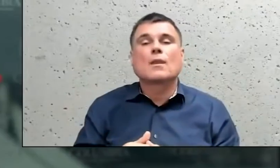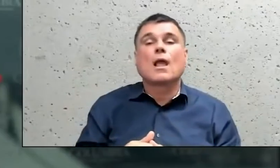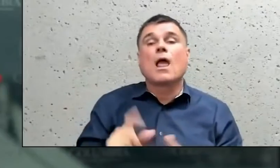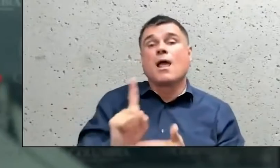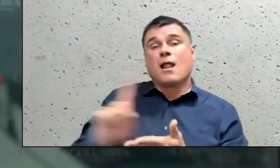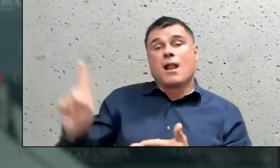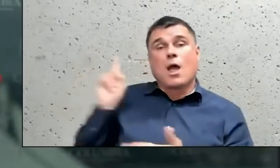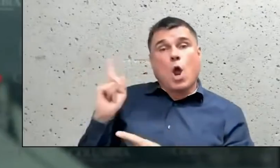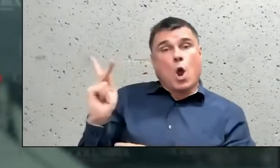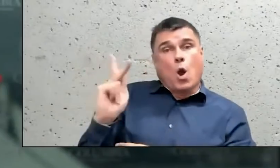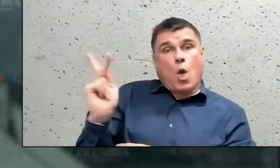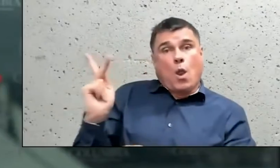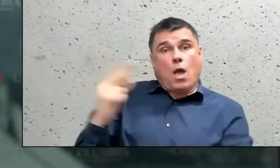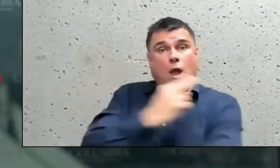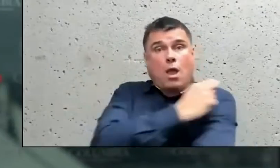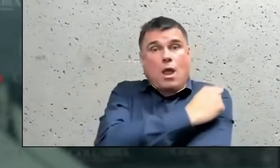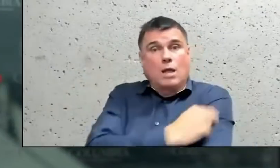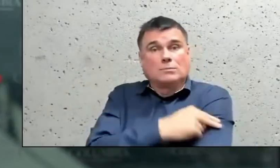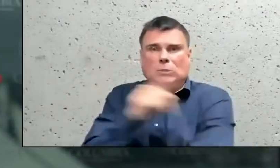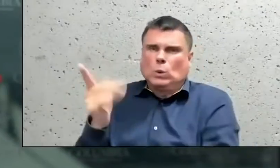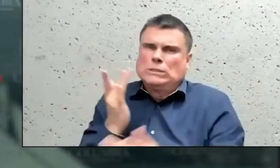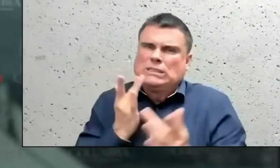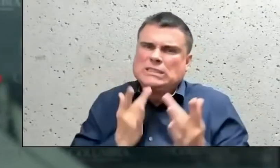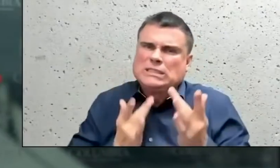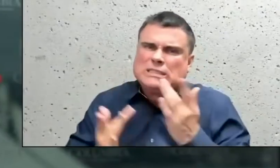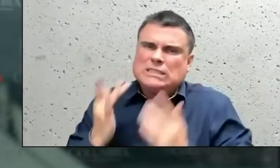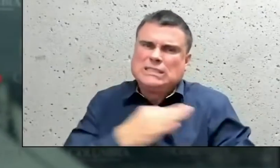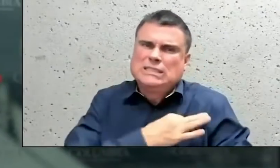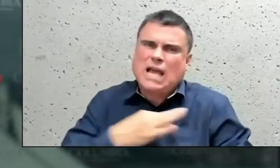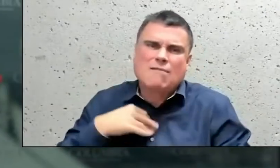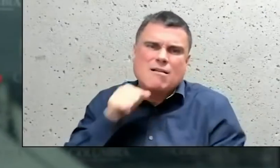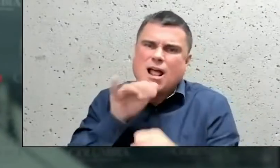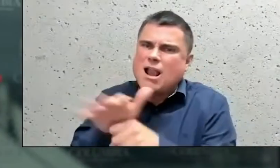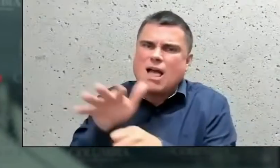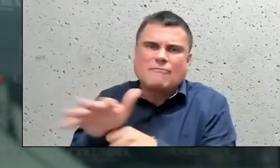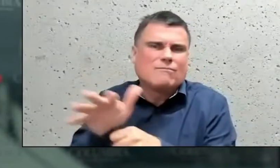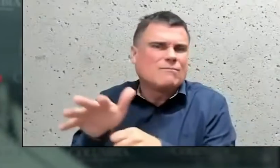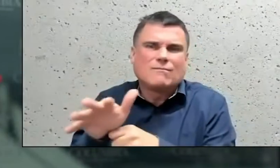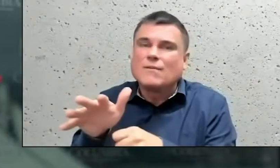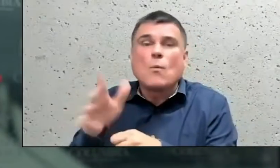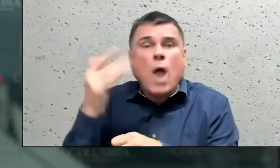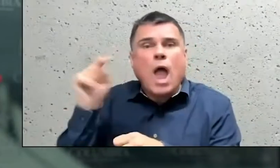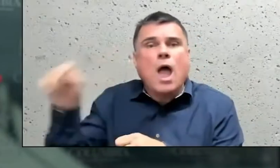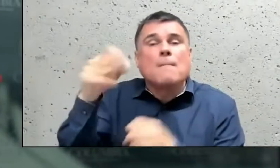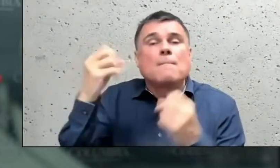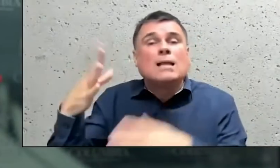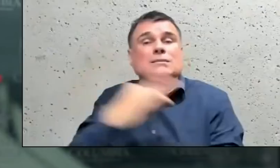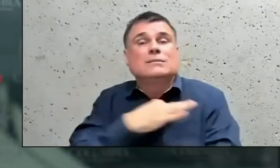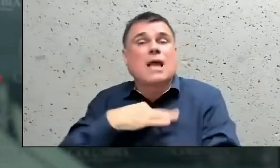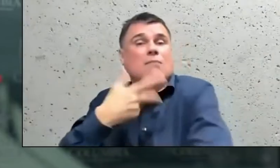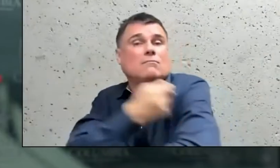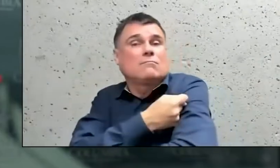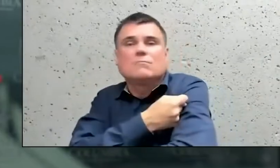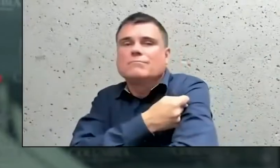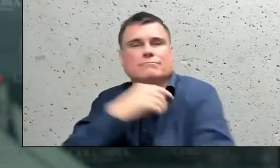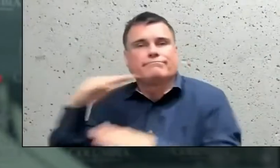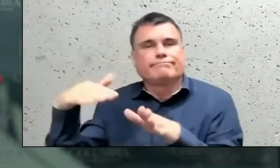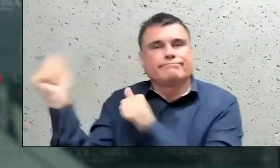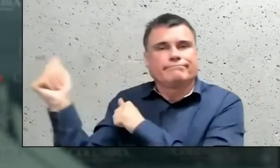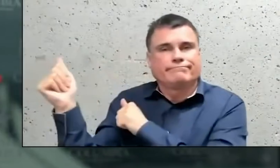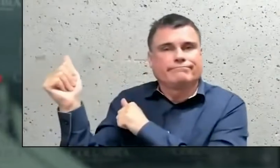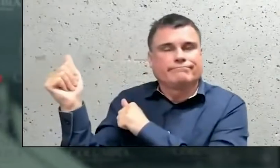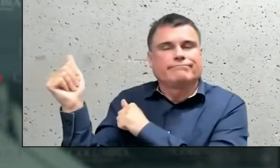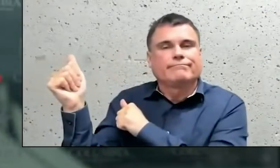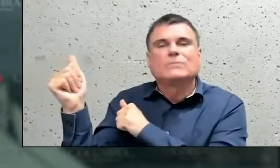rooms to compensate for staff who did not meet vaccination requirements and who are on unpaid leave. This week,